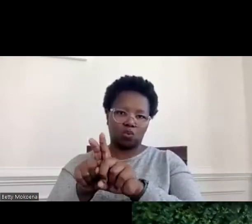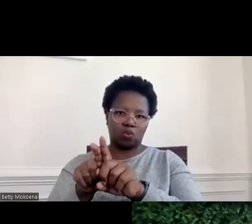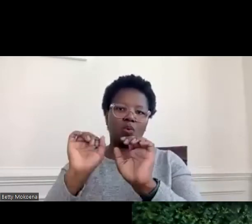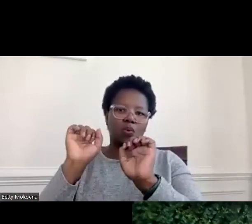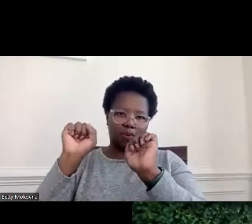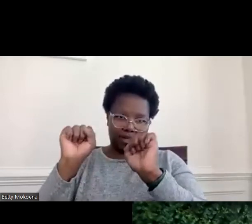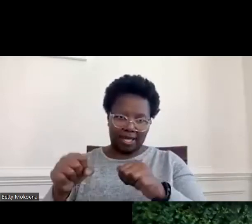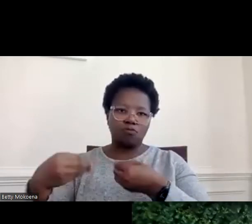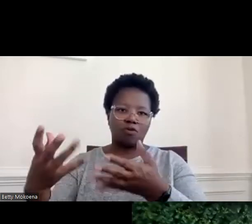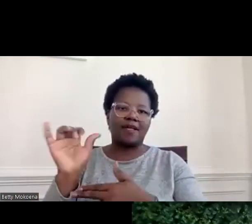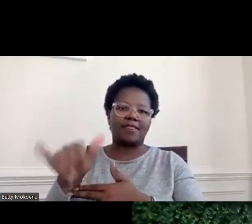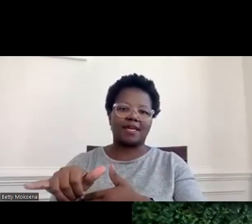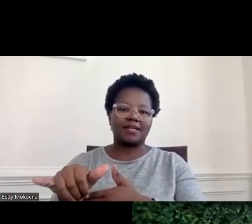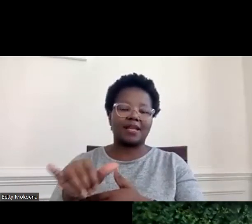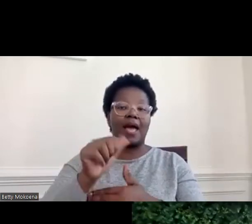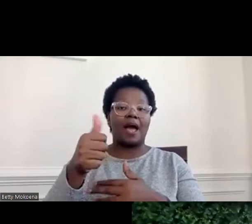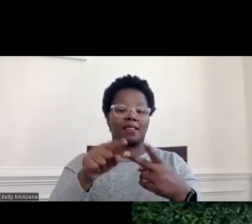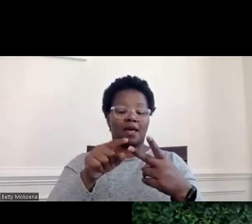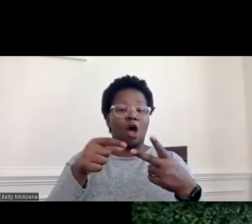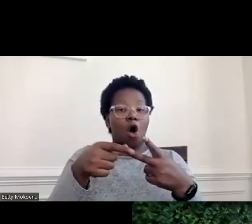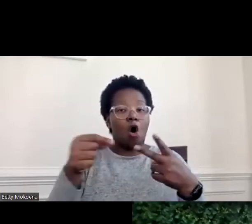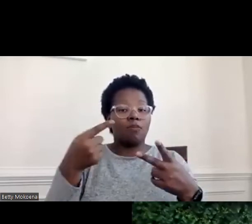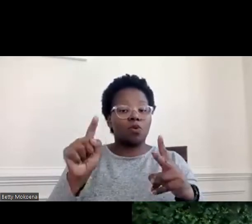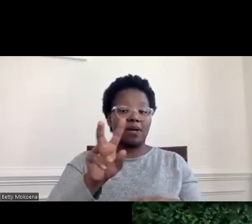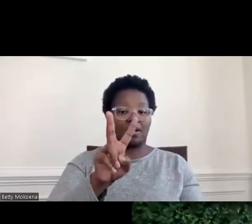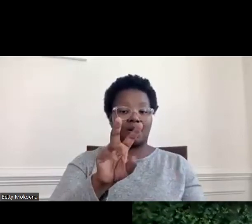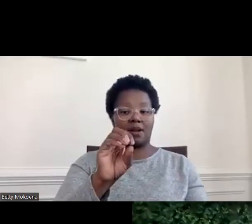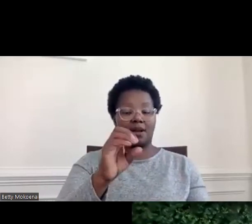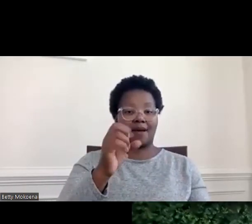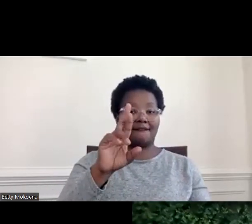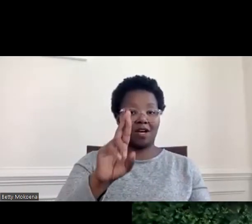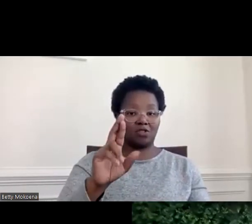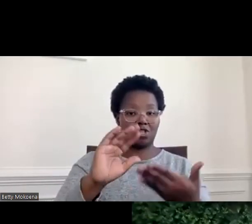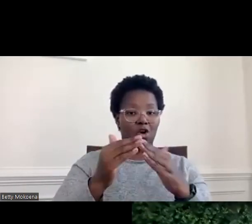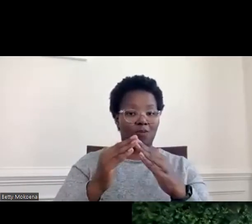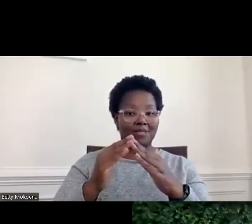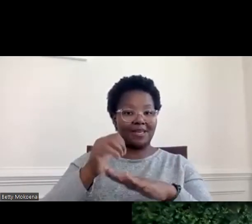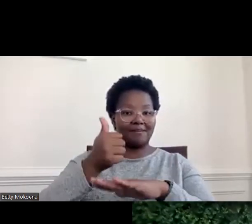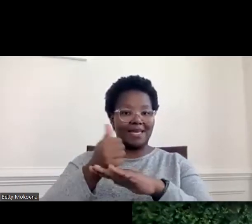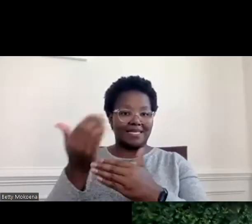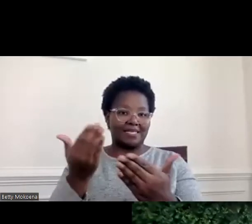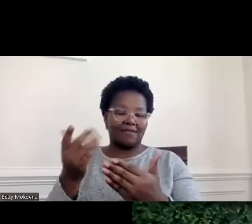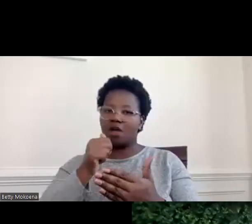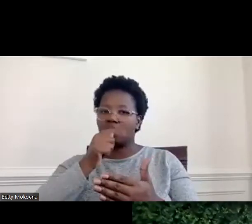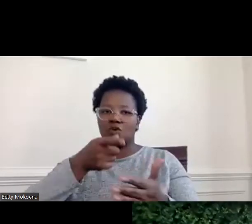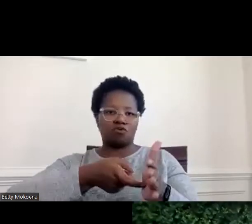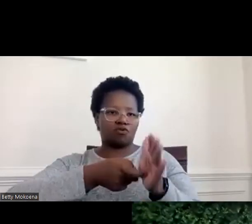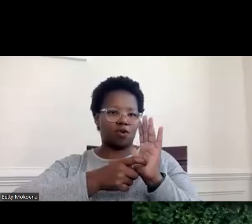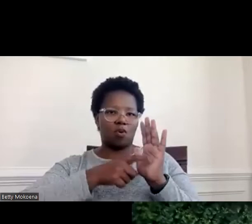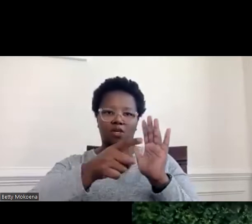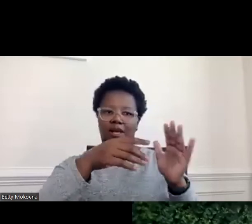Again, the other option is the voucher community-based service, which does not require that the individual providing that service to be